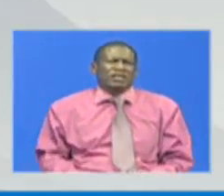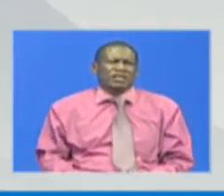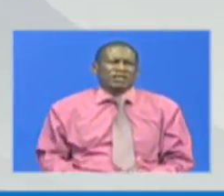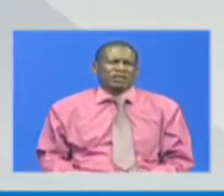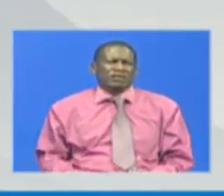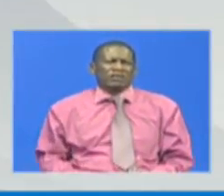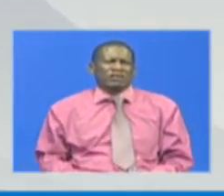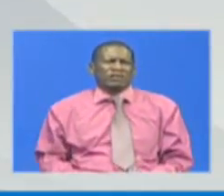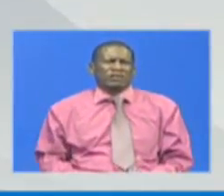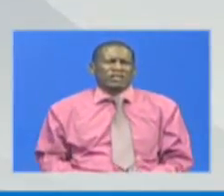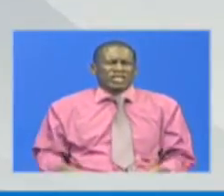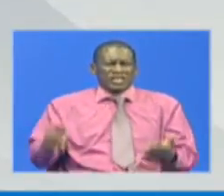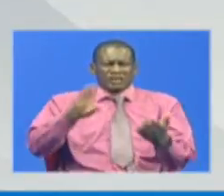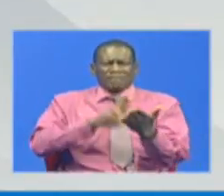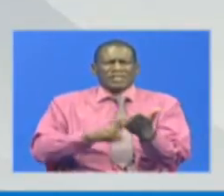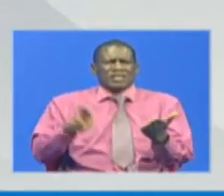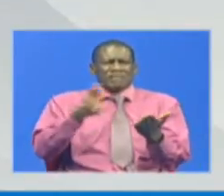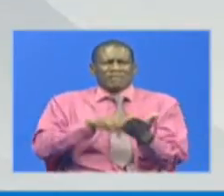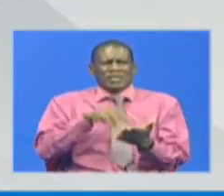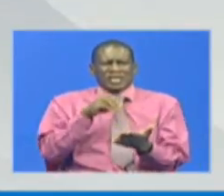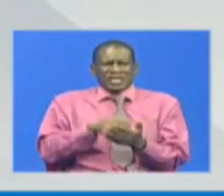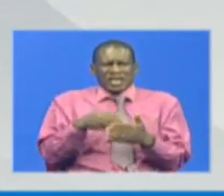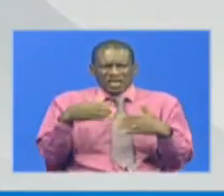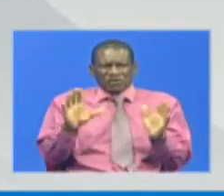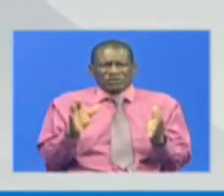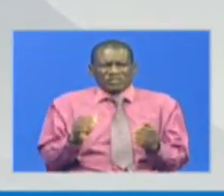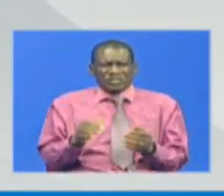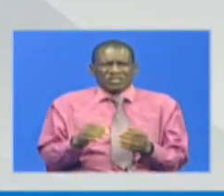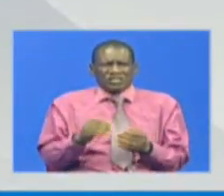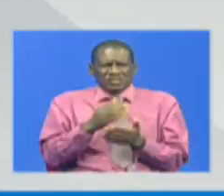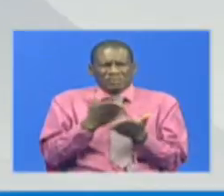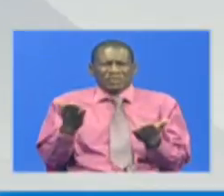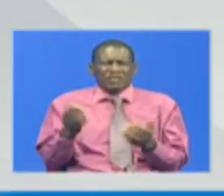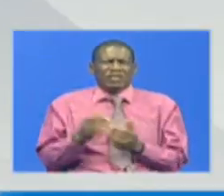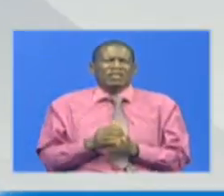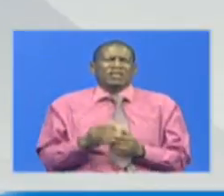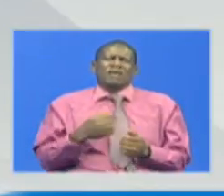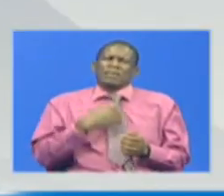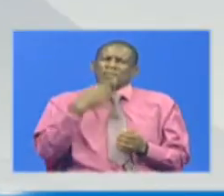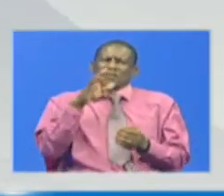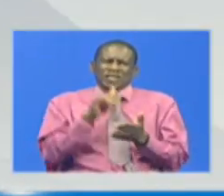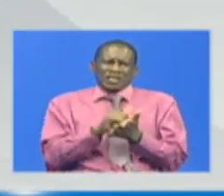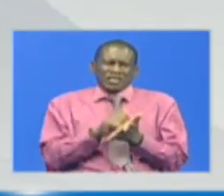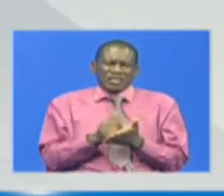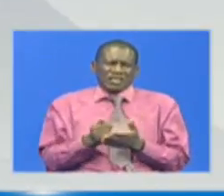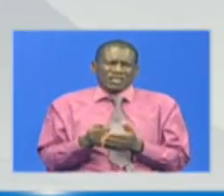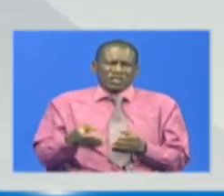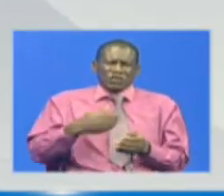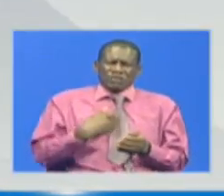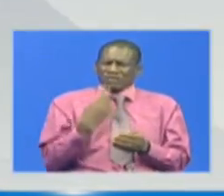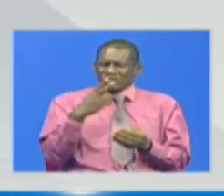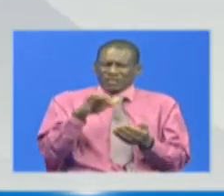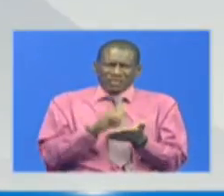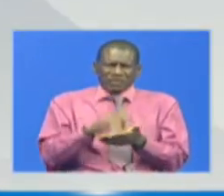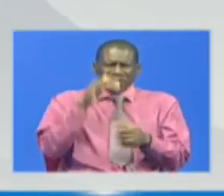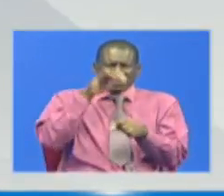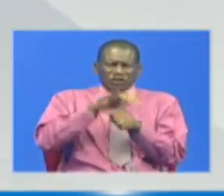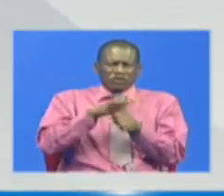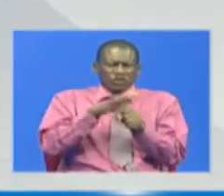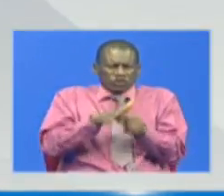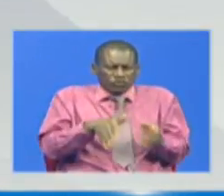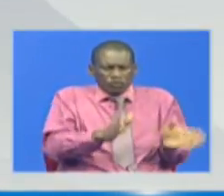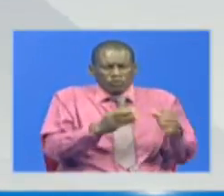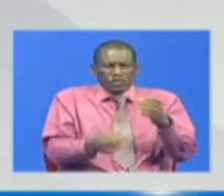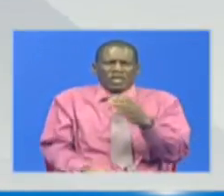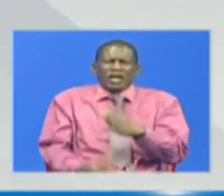I have to repeat, unfortunately. Oh, I lost. No problem. No problem. I'm just saying that we've seen that there's a lot of opportunities coming up in terms